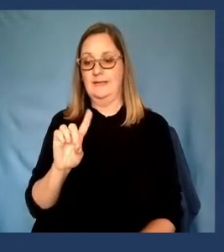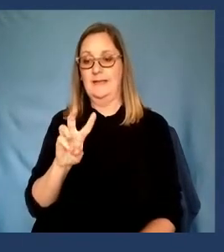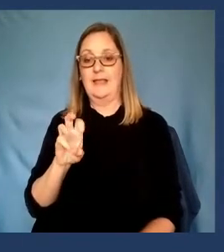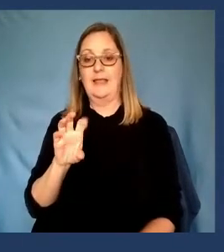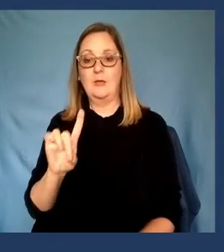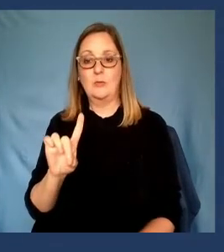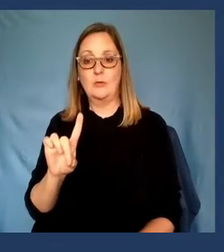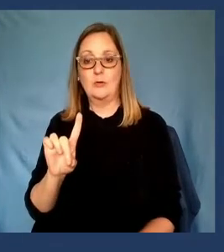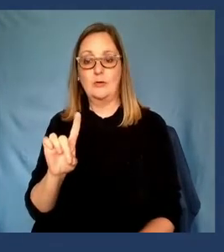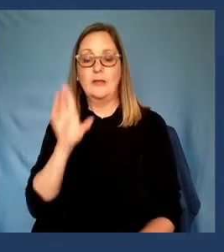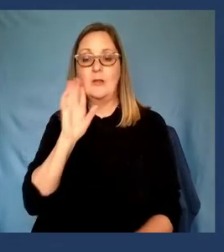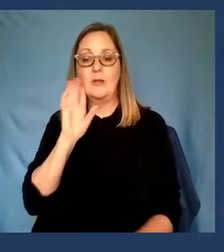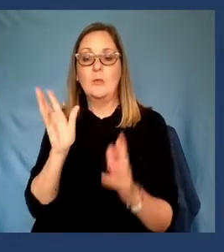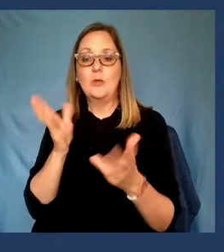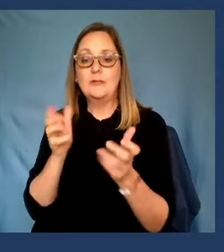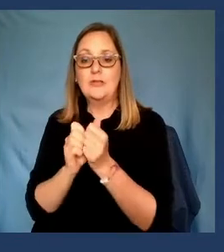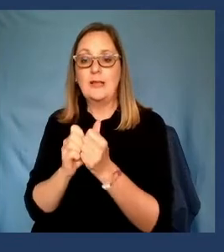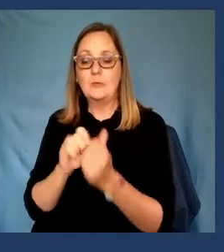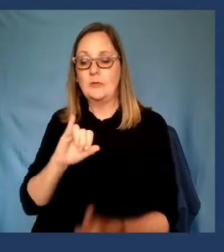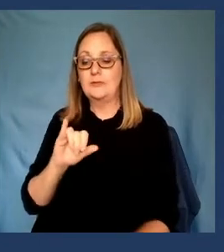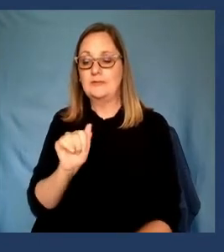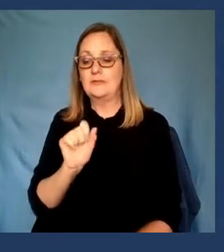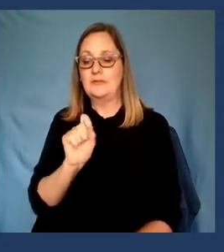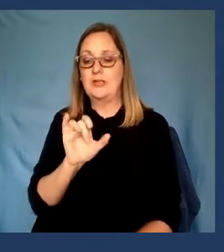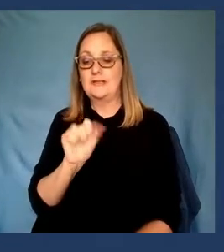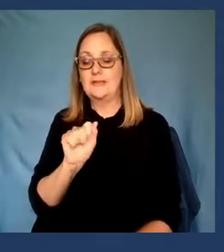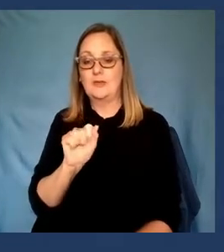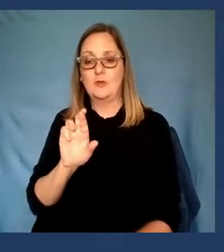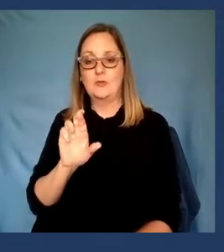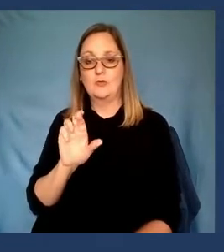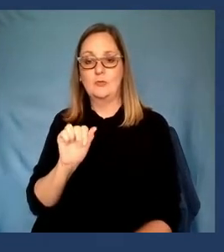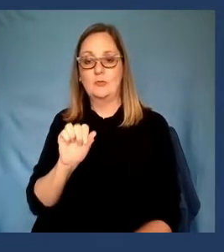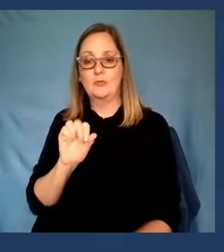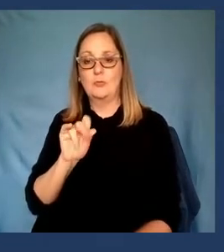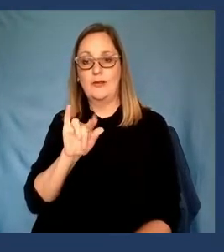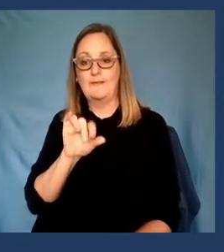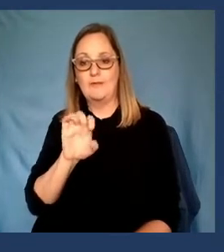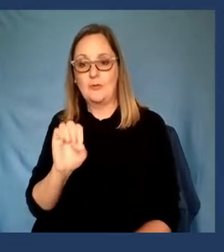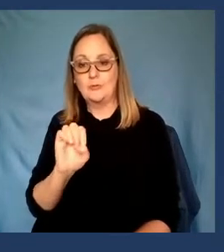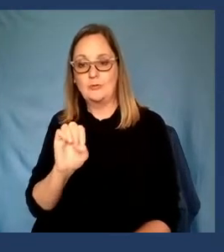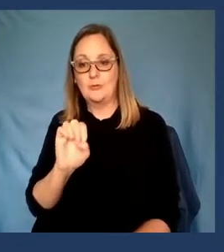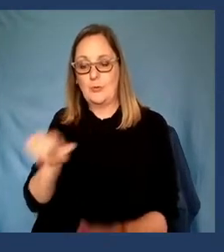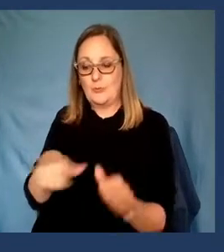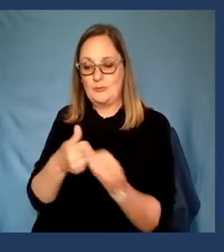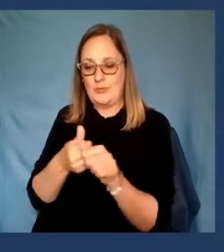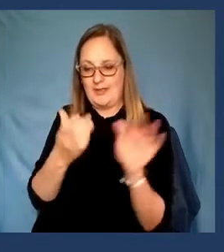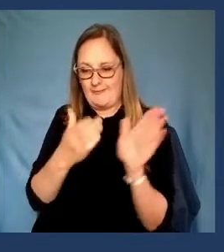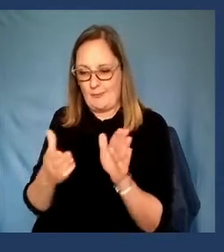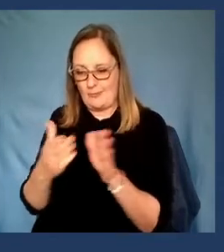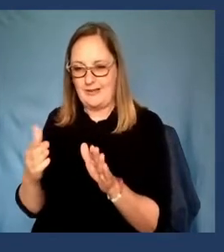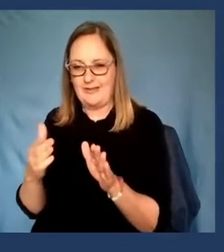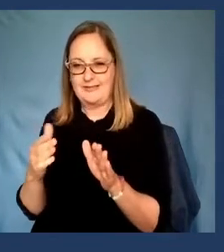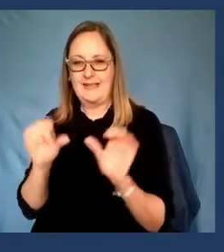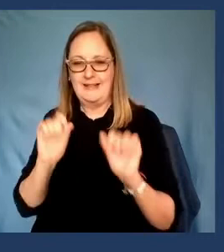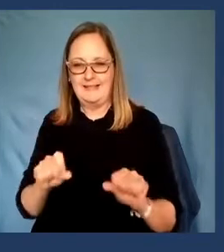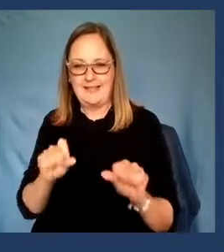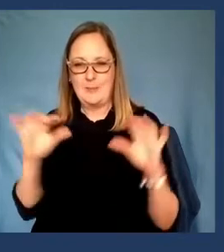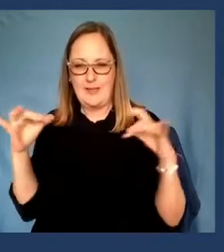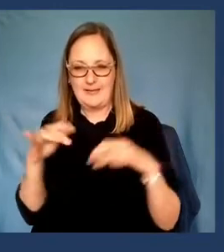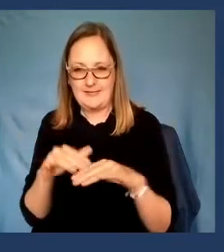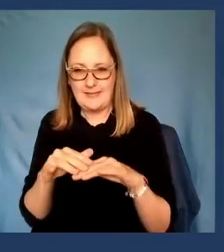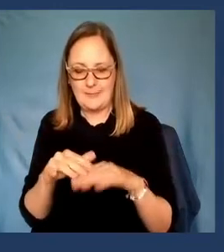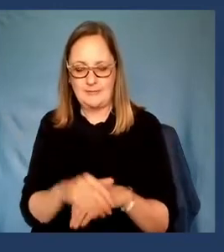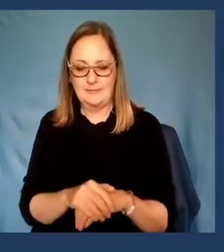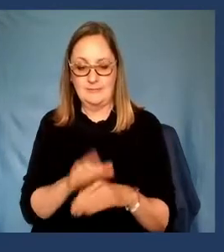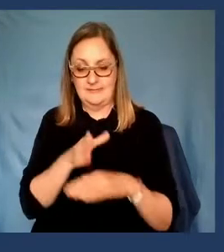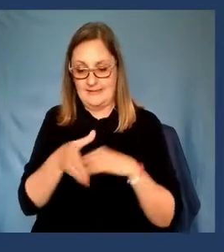the secret magic behind this event. After that, there'll be a bit of a breakout and there'll be some magical sessions there. And I